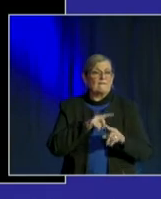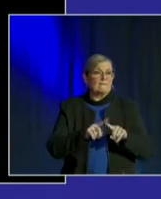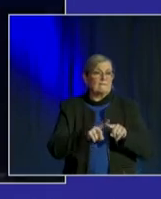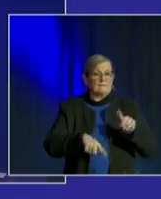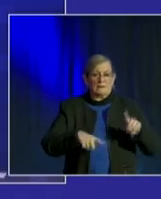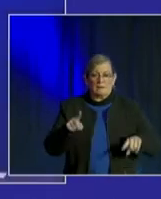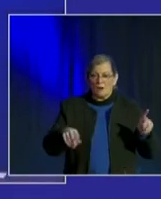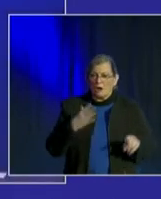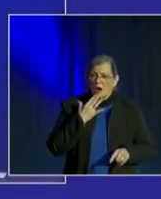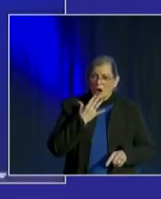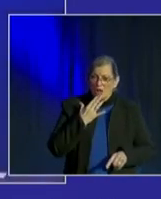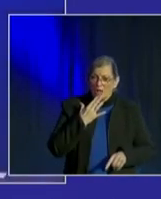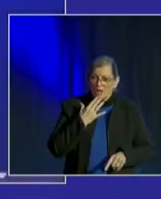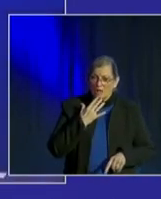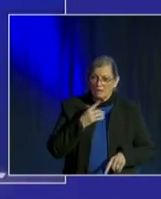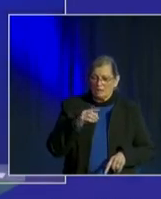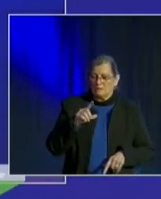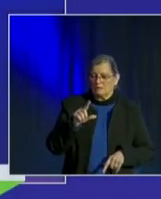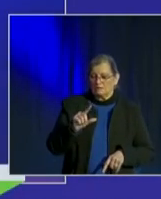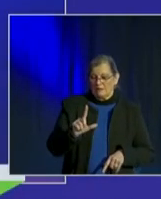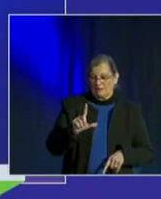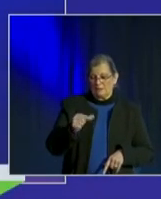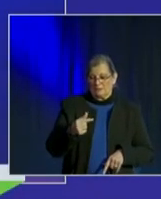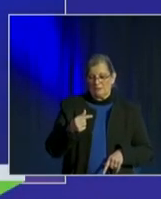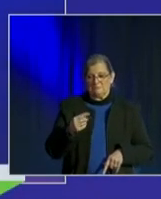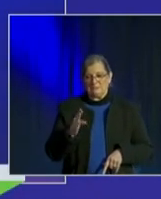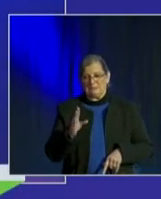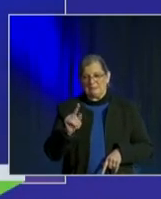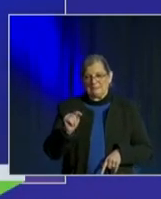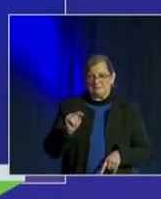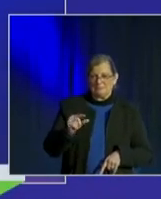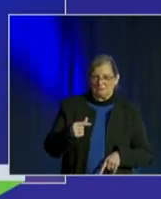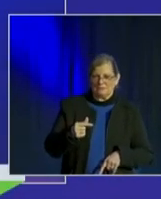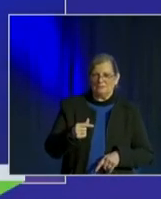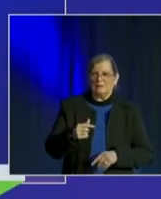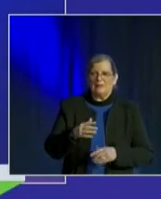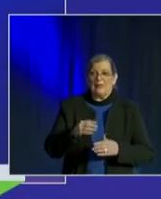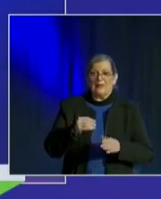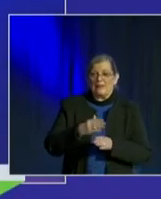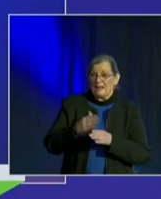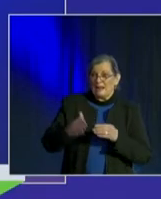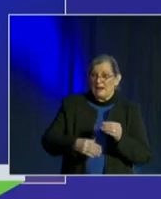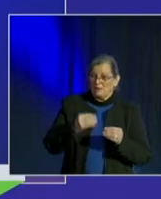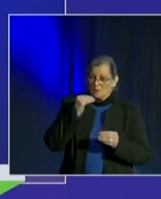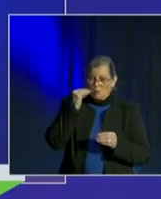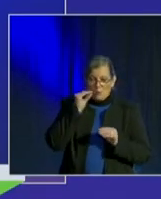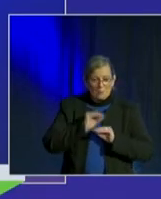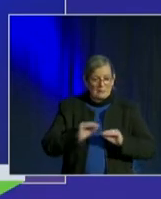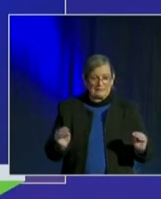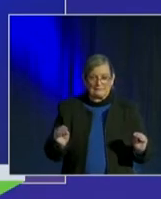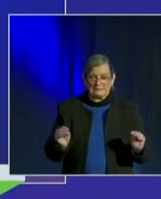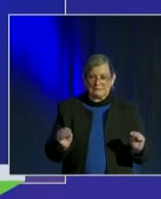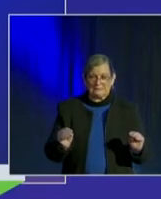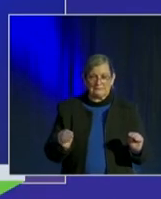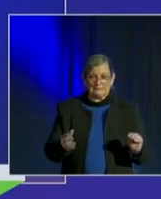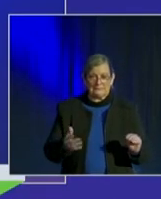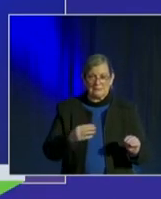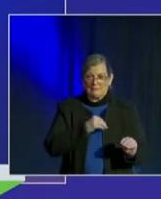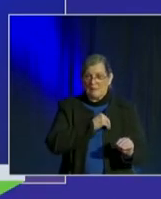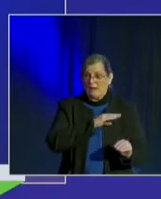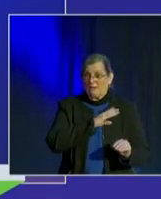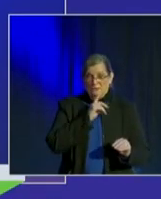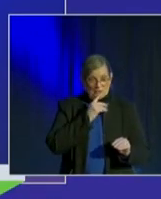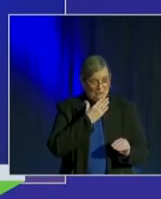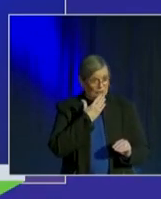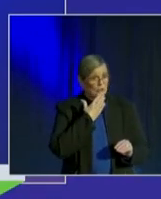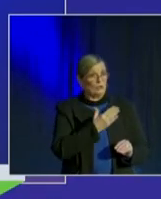you. And thank you for that question. And we have certainly gathered a lot of feedback